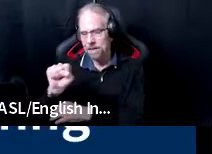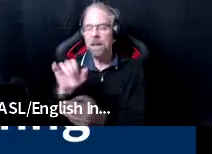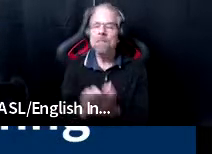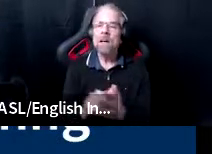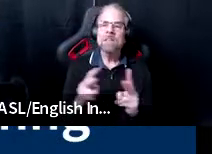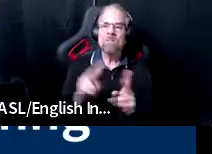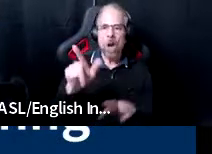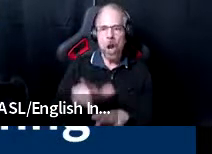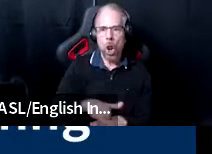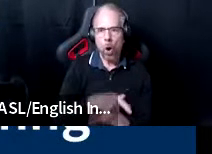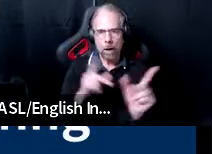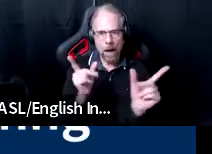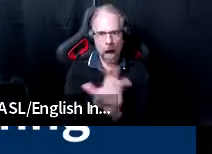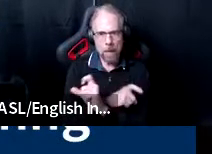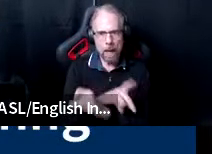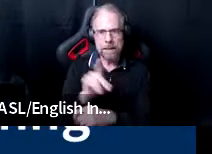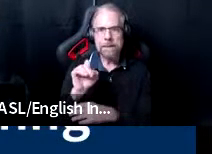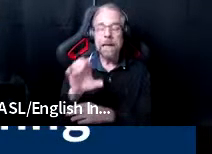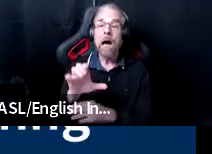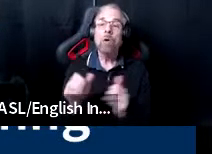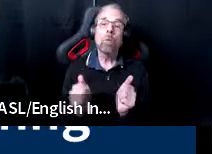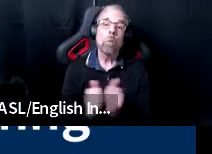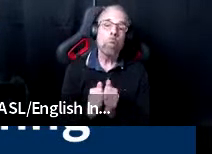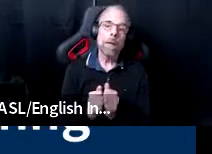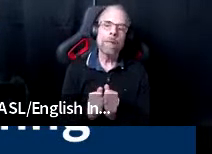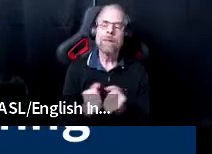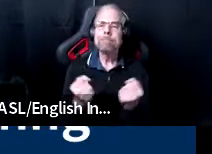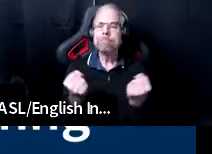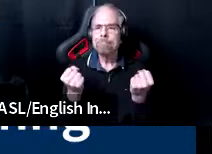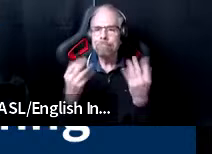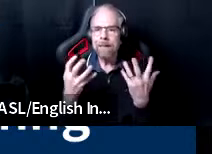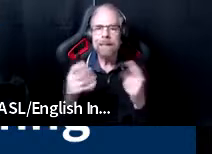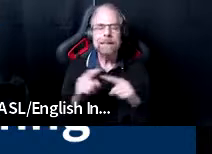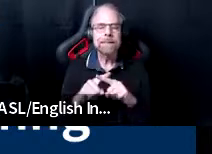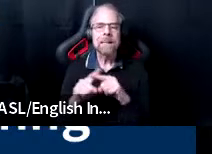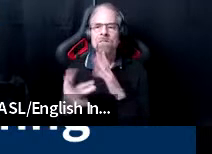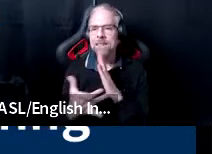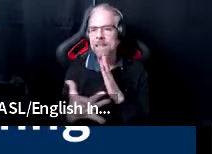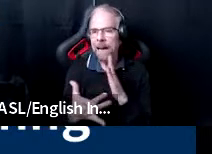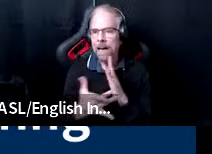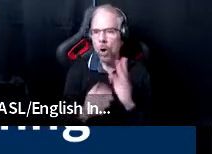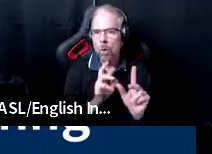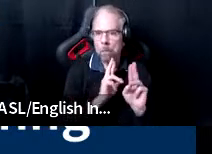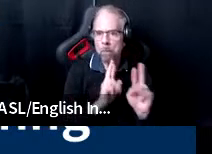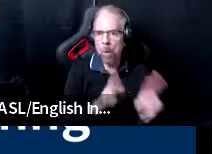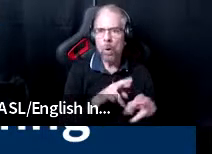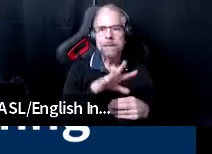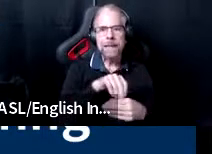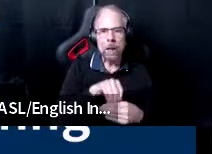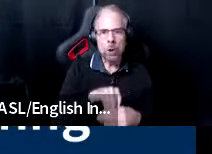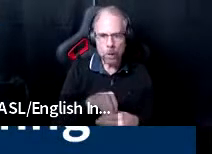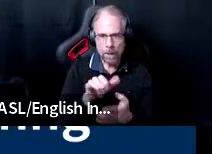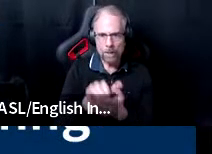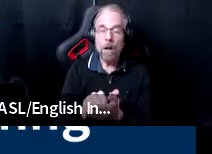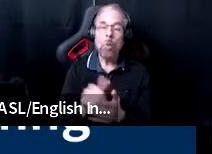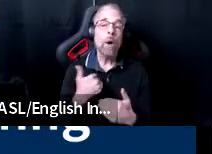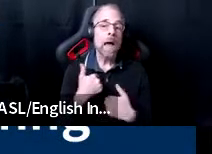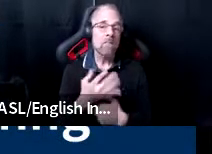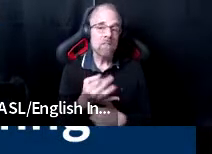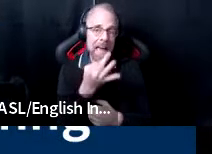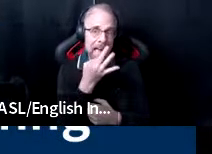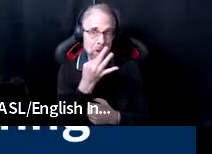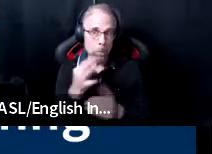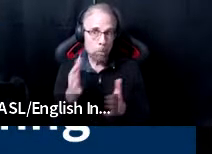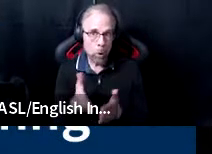and complex document with a lot of technical reports that go along with it. So we have experts here tonight who are